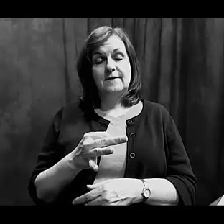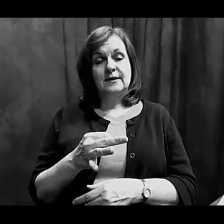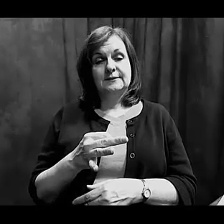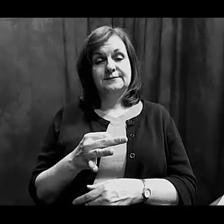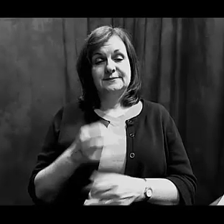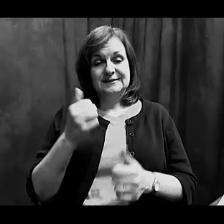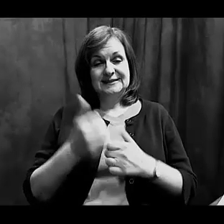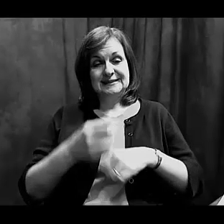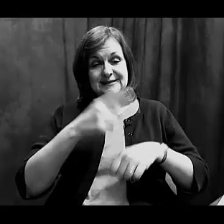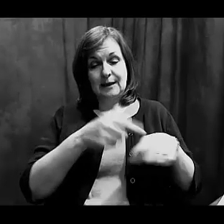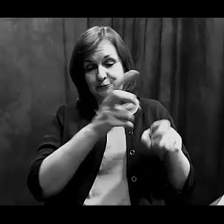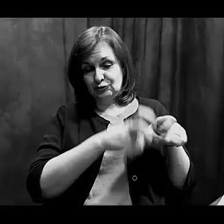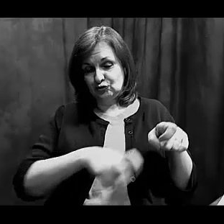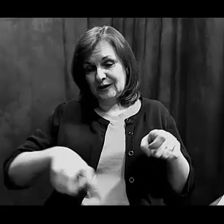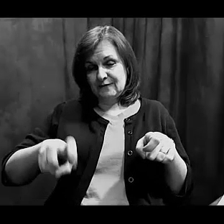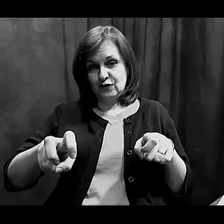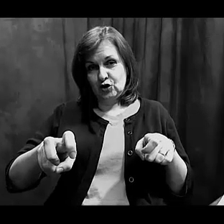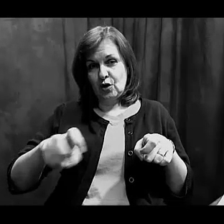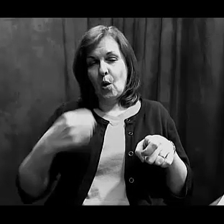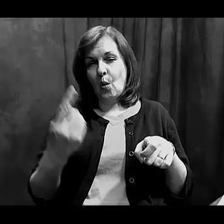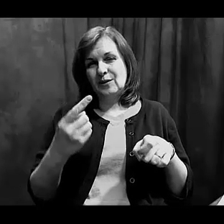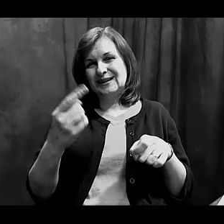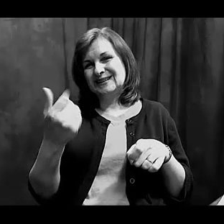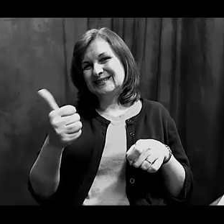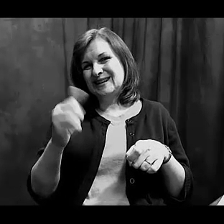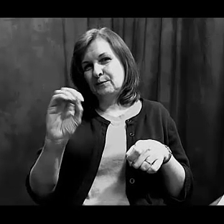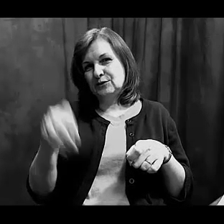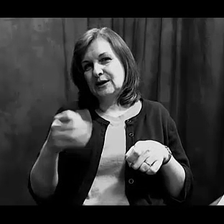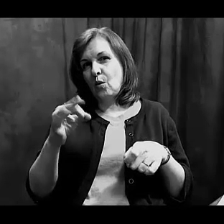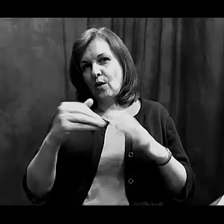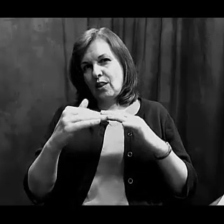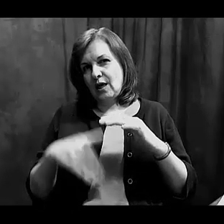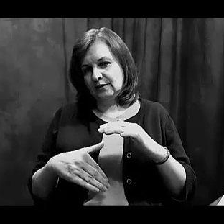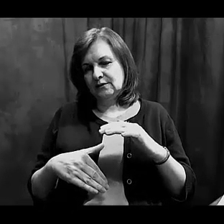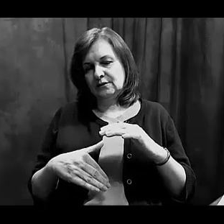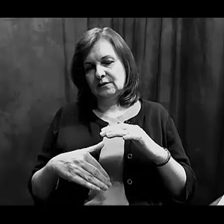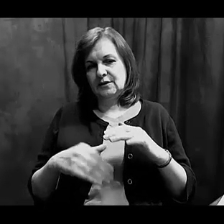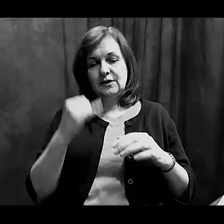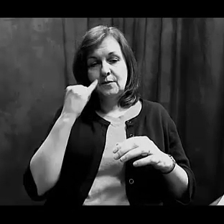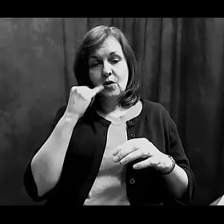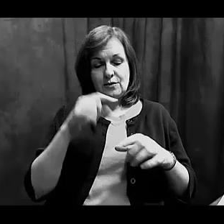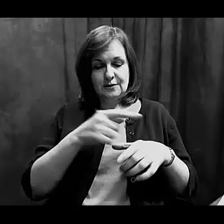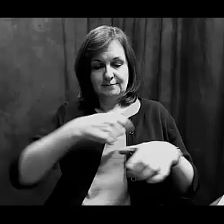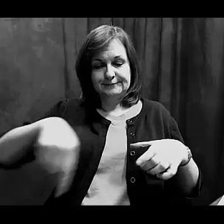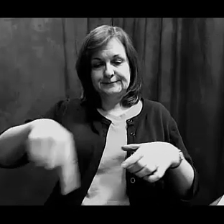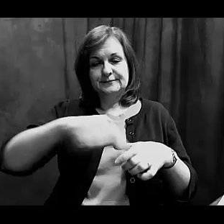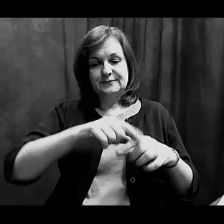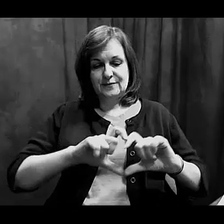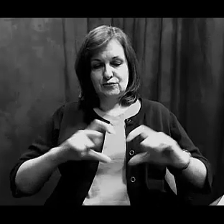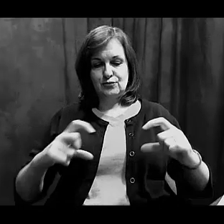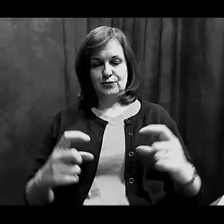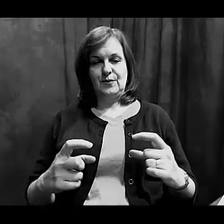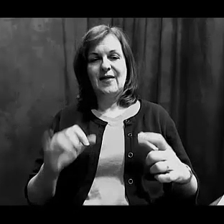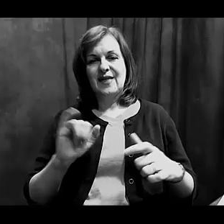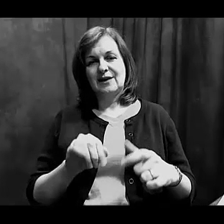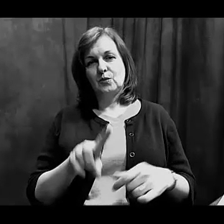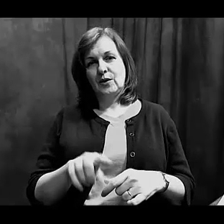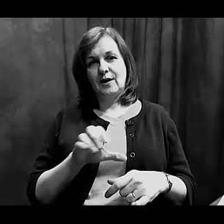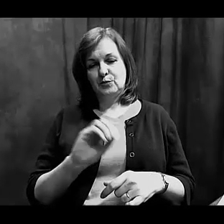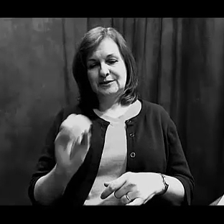if we look at only having 10% or less of the energy available, so if this is our 100%